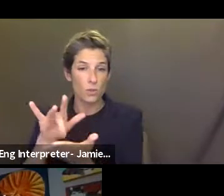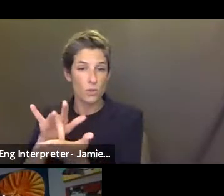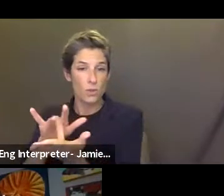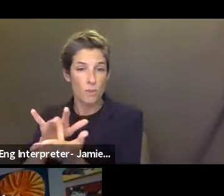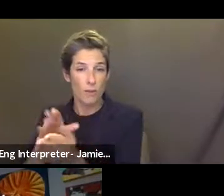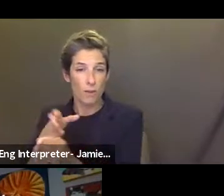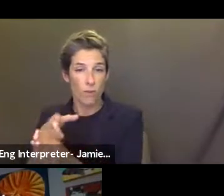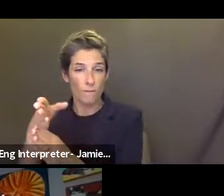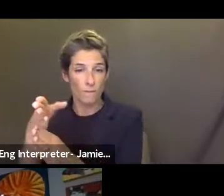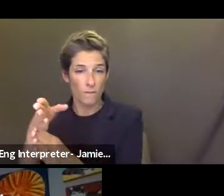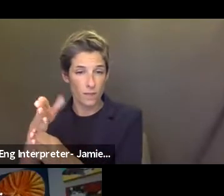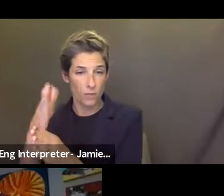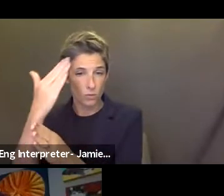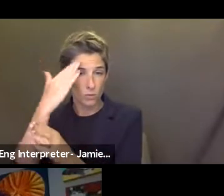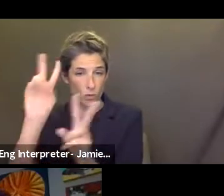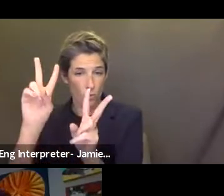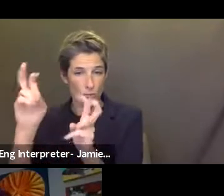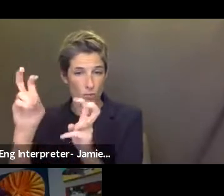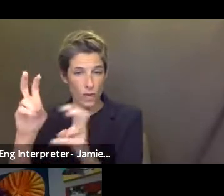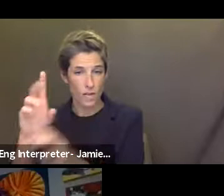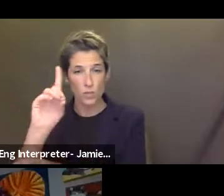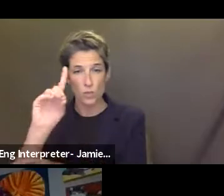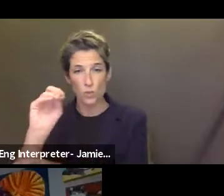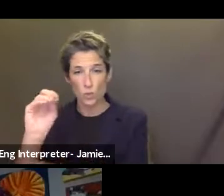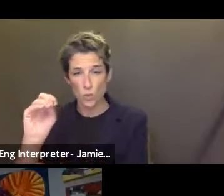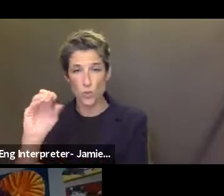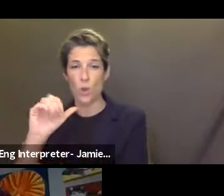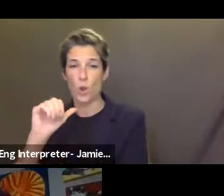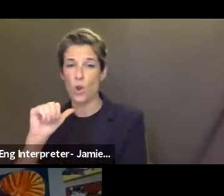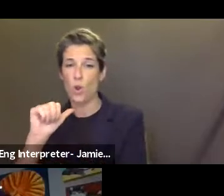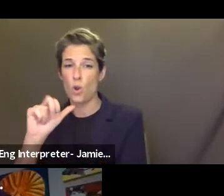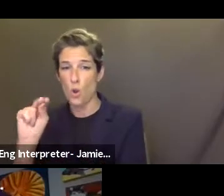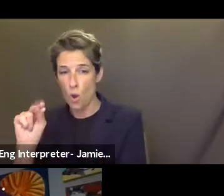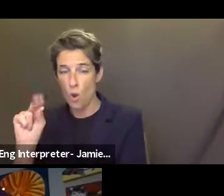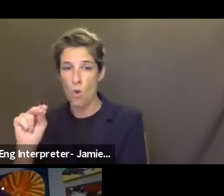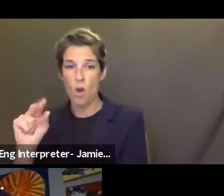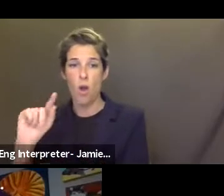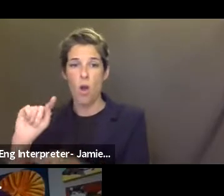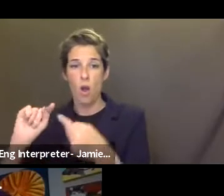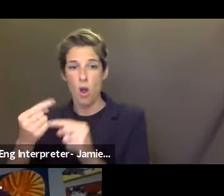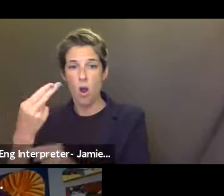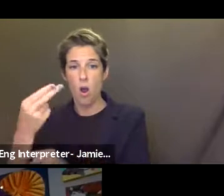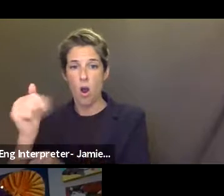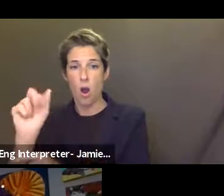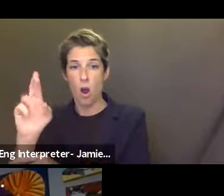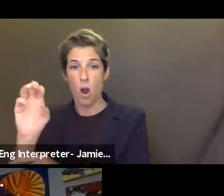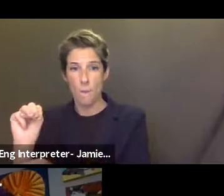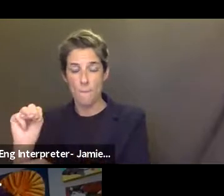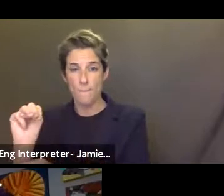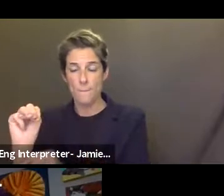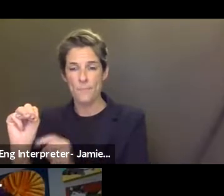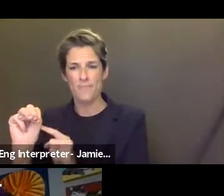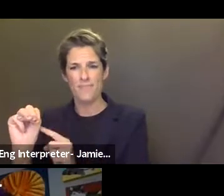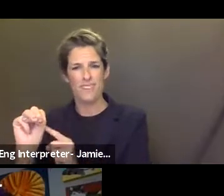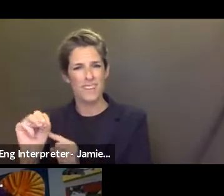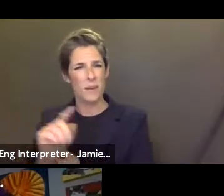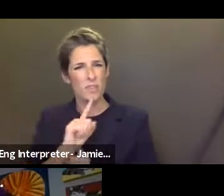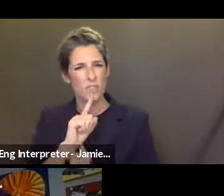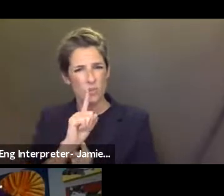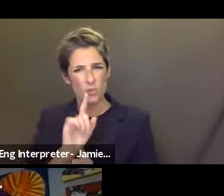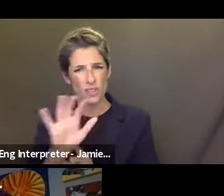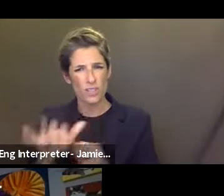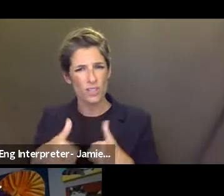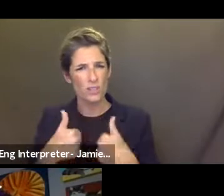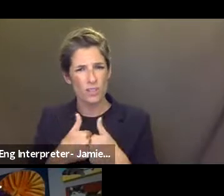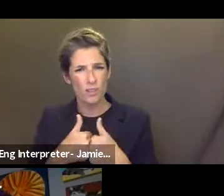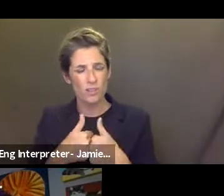fact, it's very difficult for medical professionals to treat